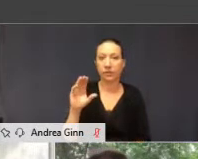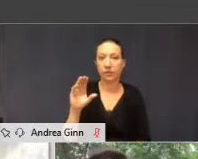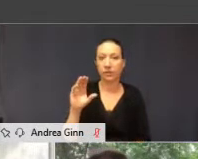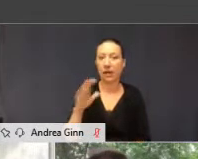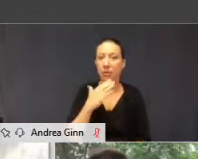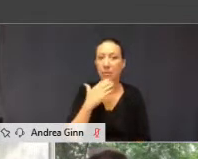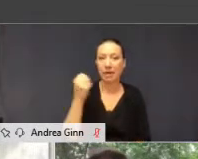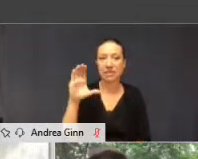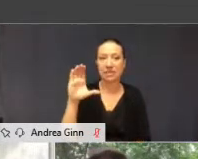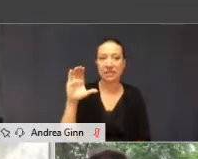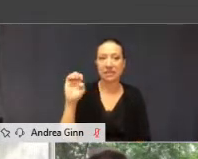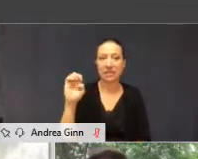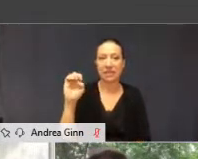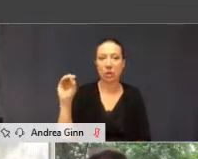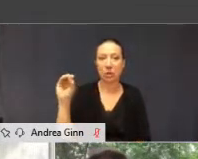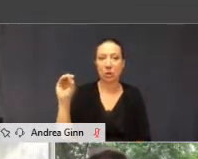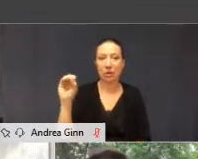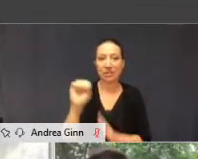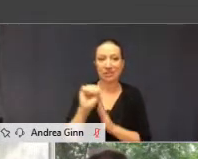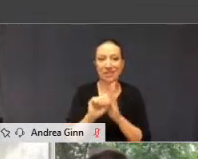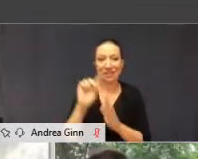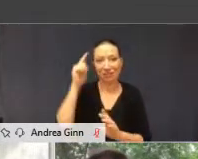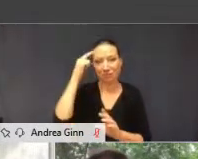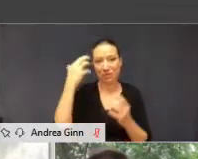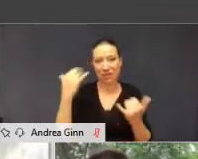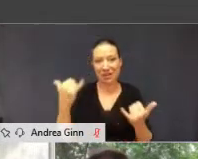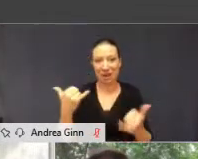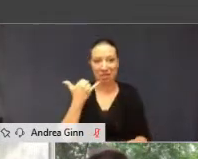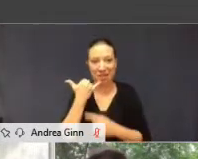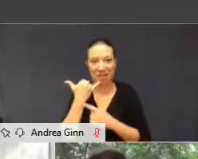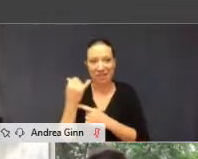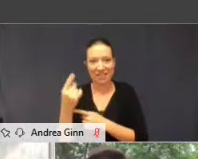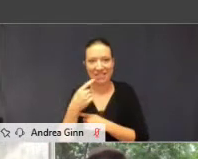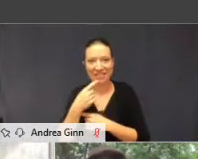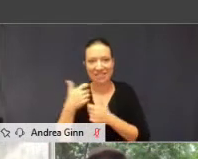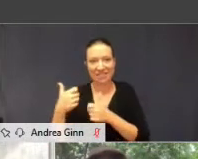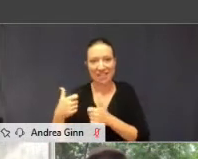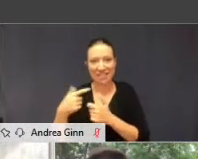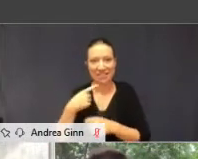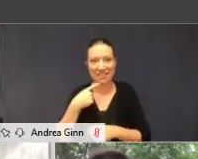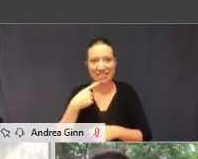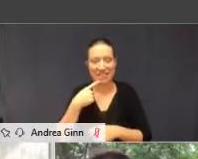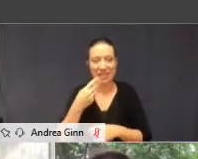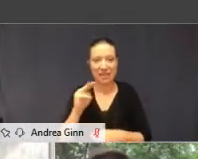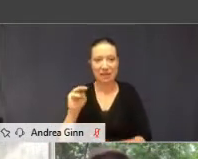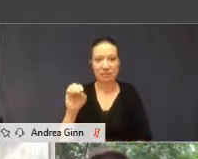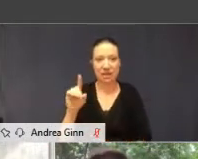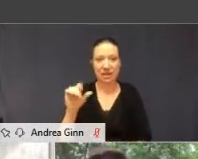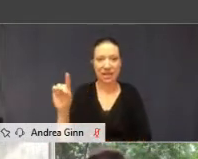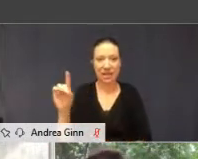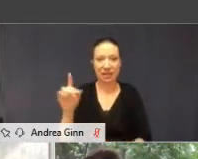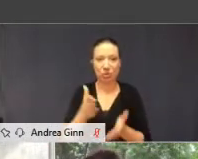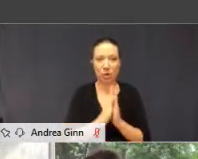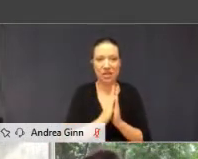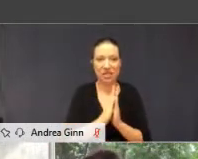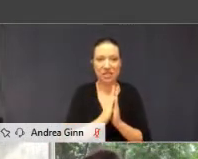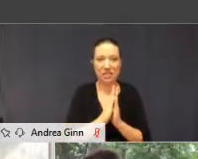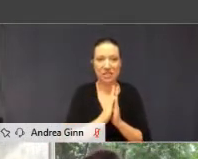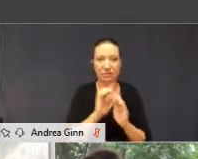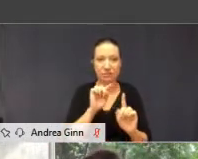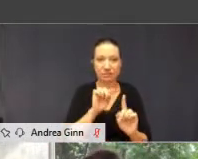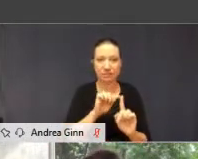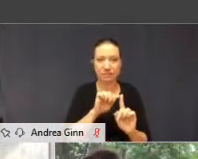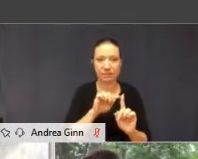line and texted me that the Medicaid request itself is 44